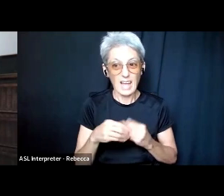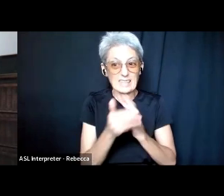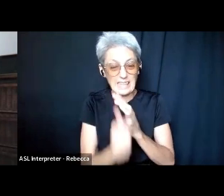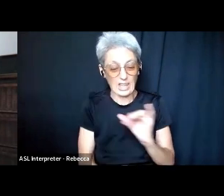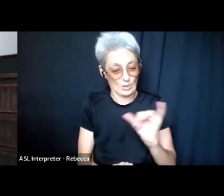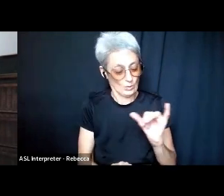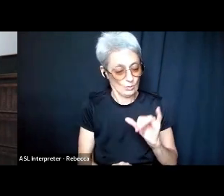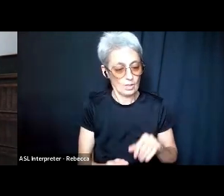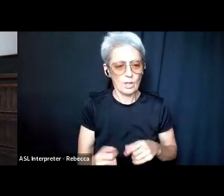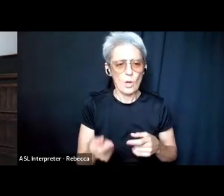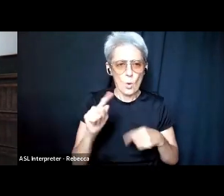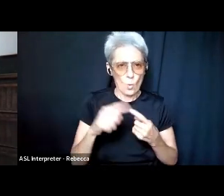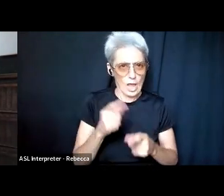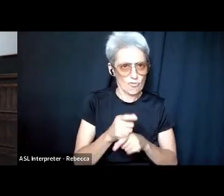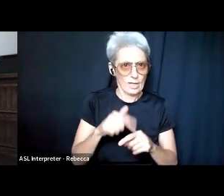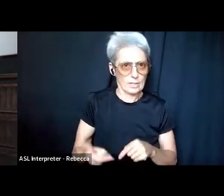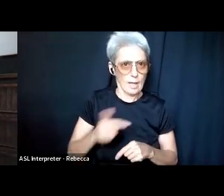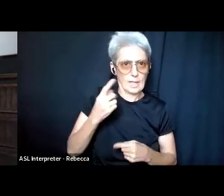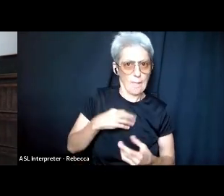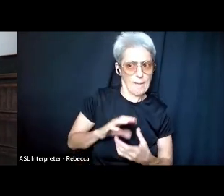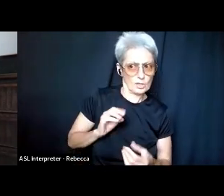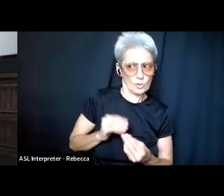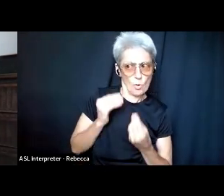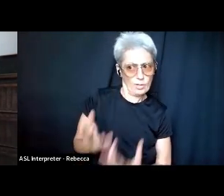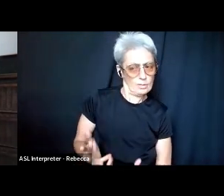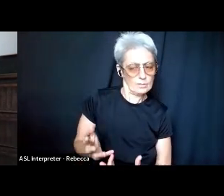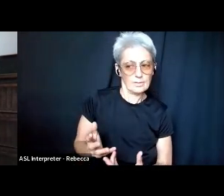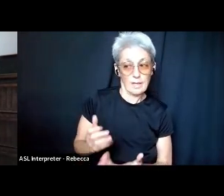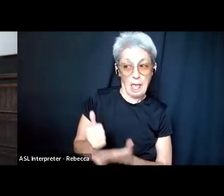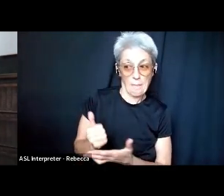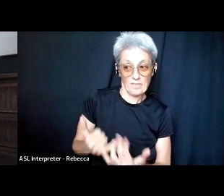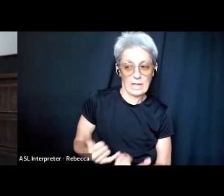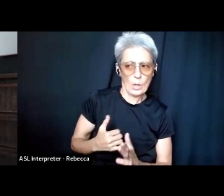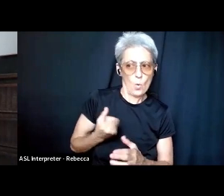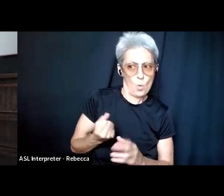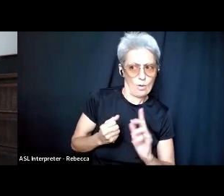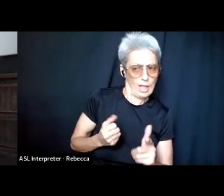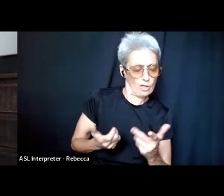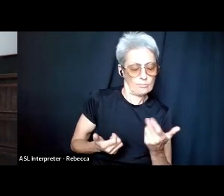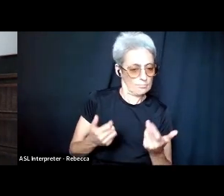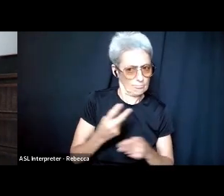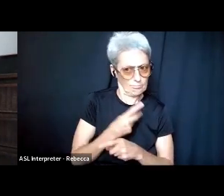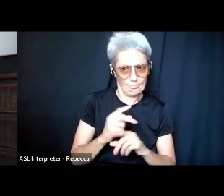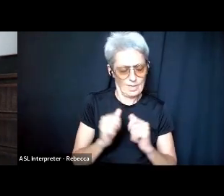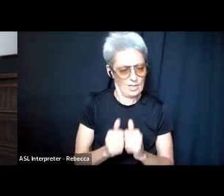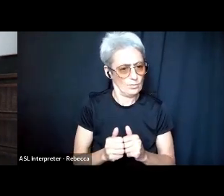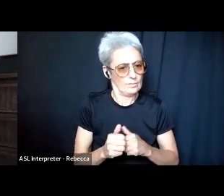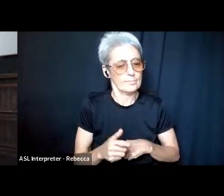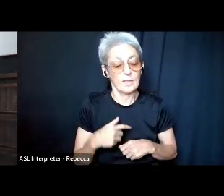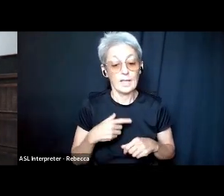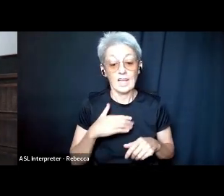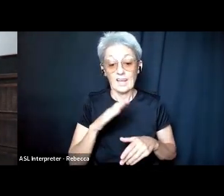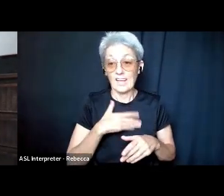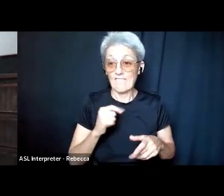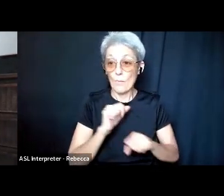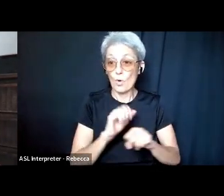story? When is that not so helpful? When is it helpful? What is my role? And if I'm part of a team, what is my role vis-a-vis other